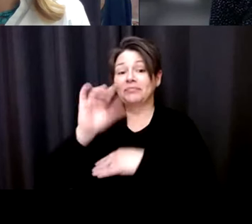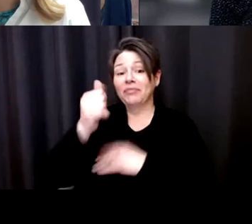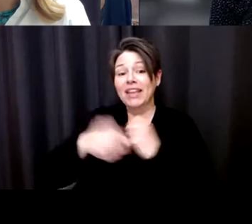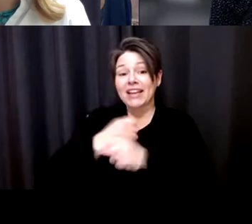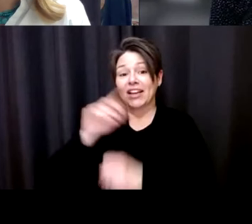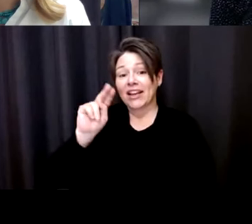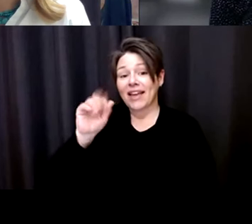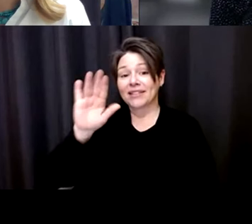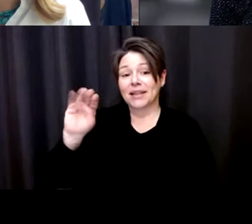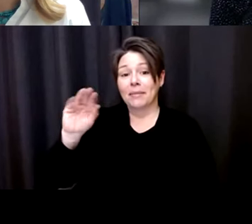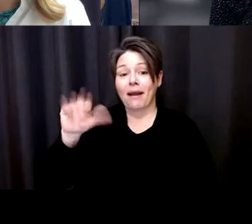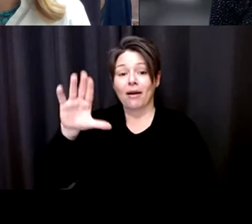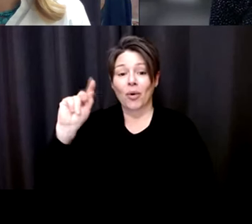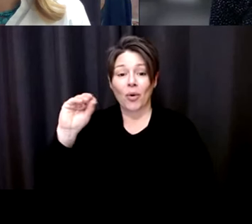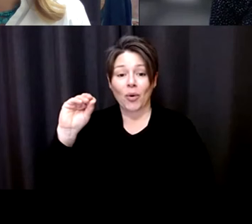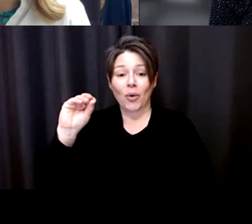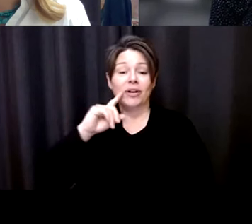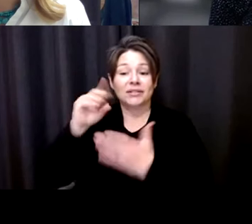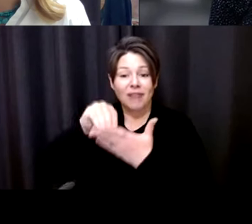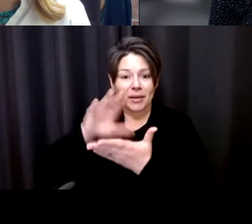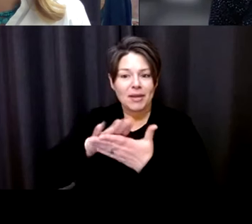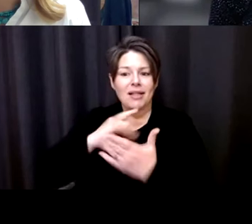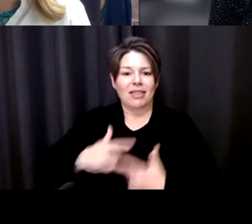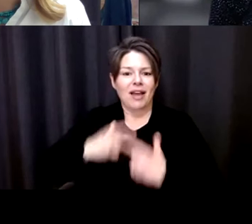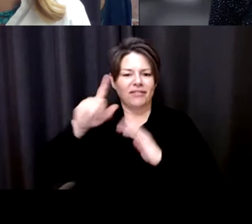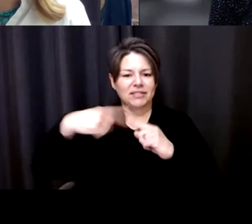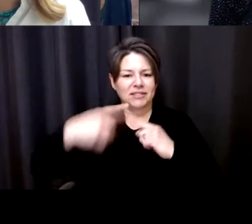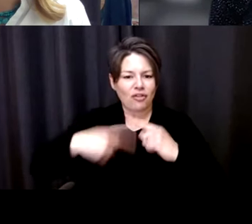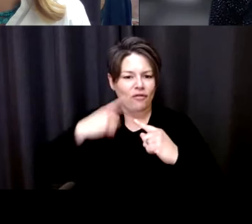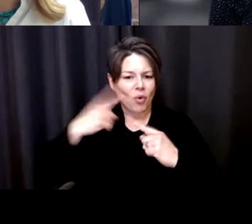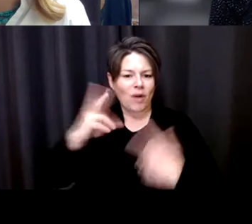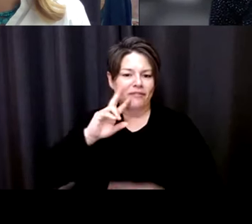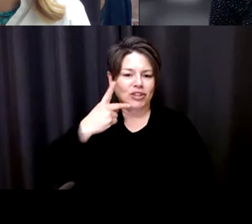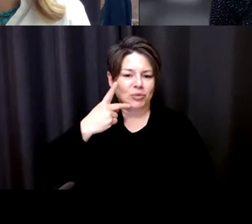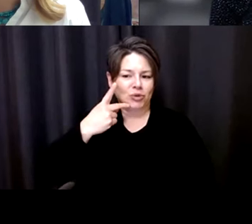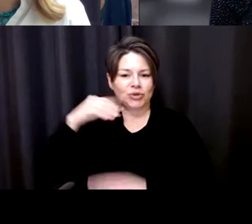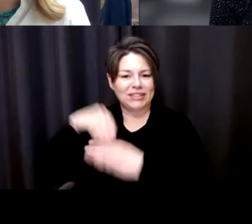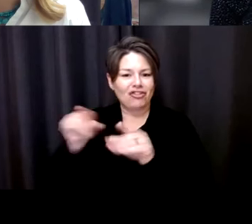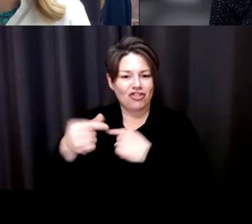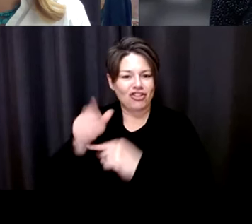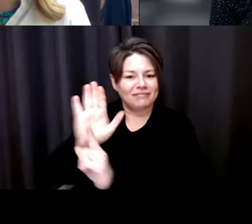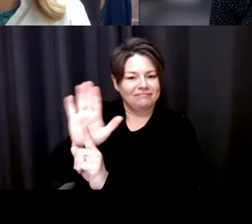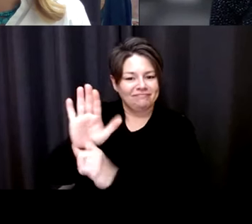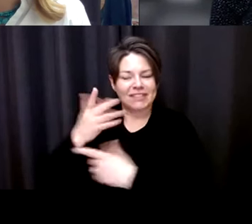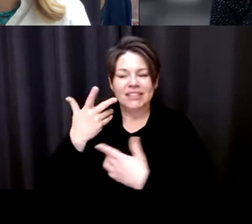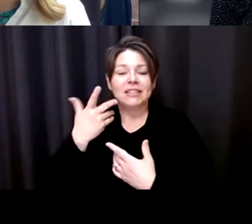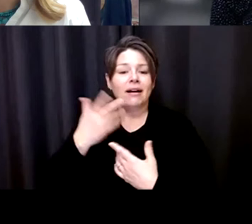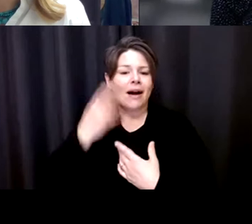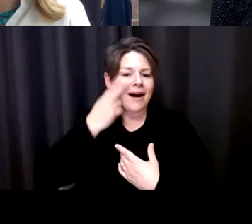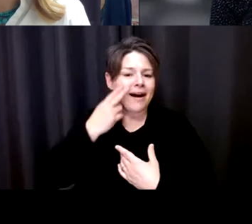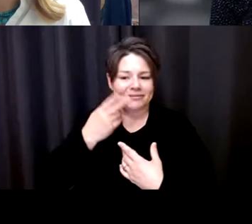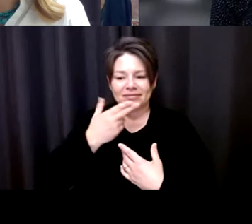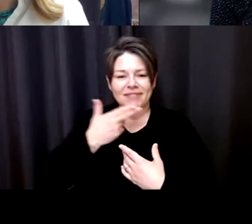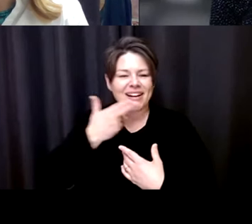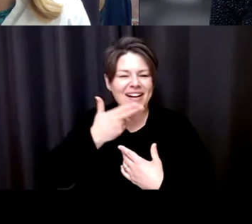Macko documented the life cycle of the vegetables she raised in her garden, the honeybees that pollinated